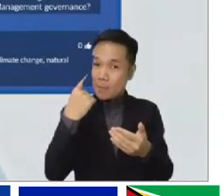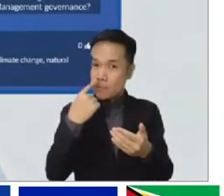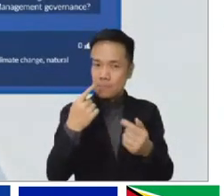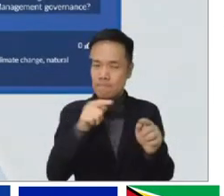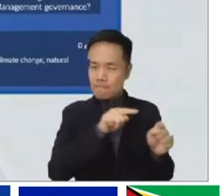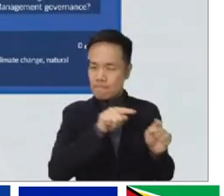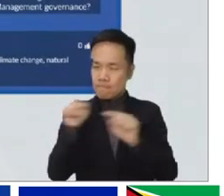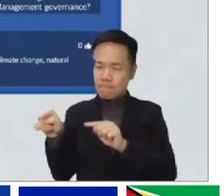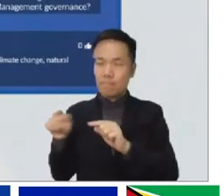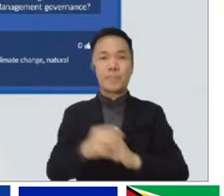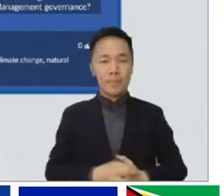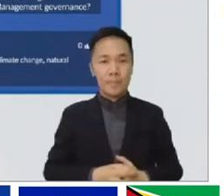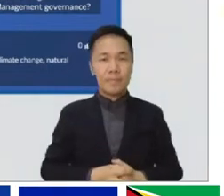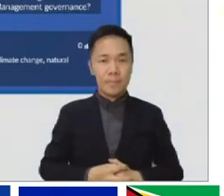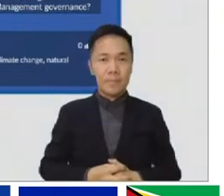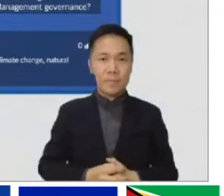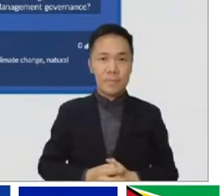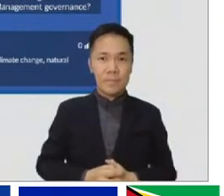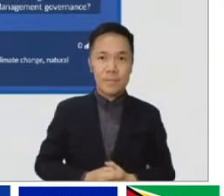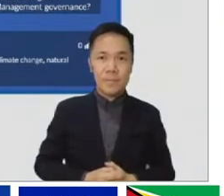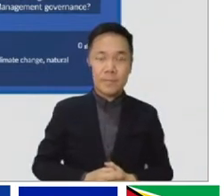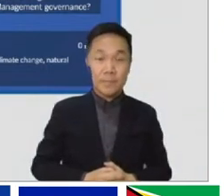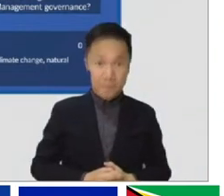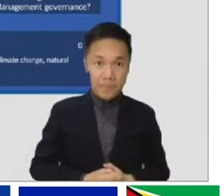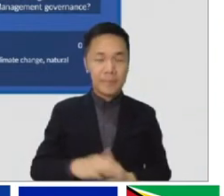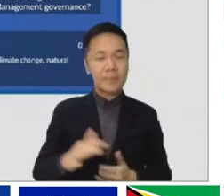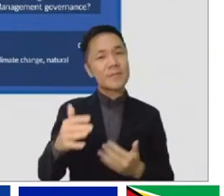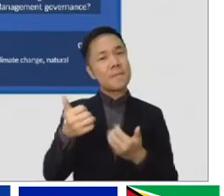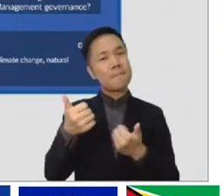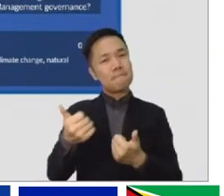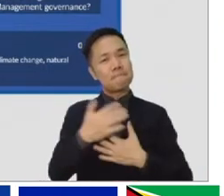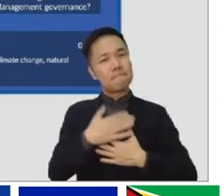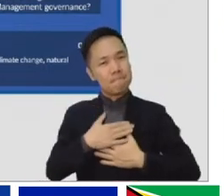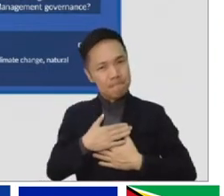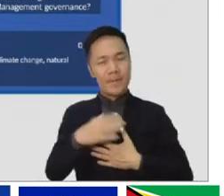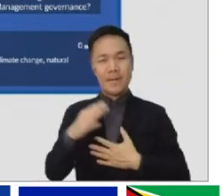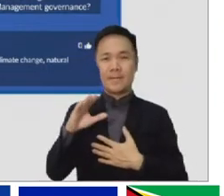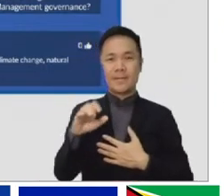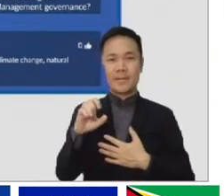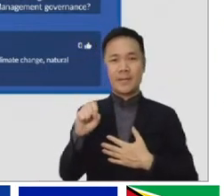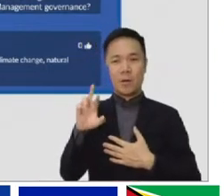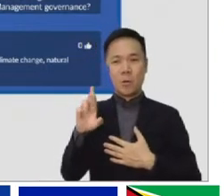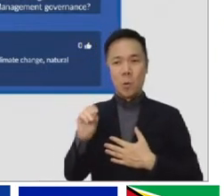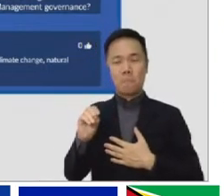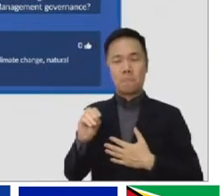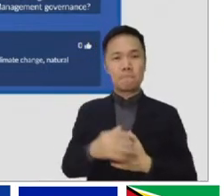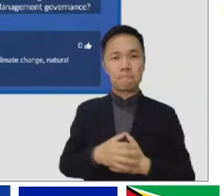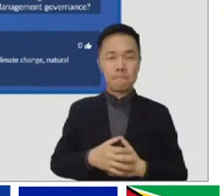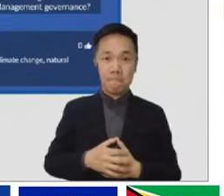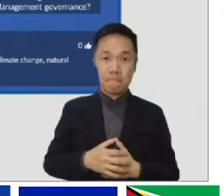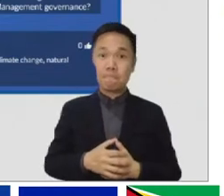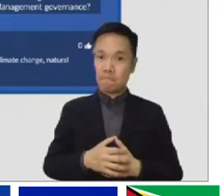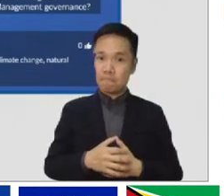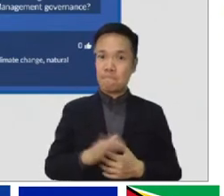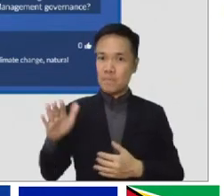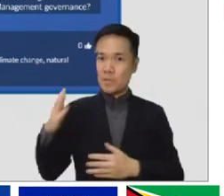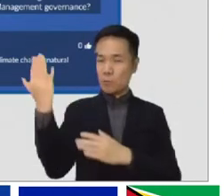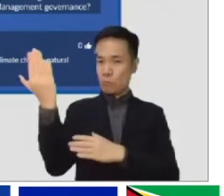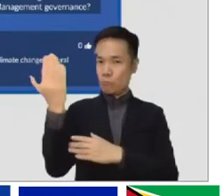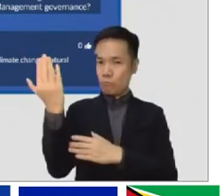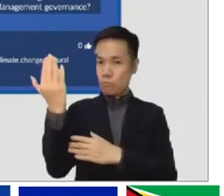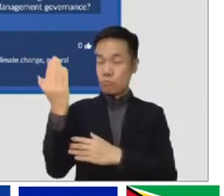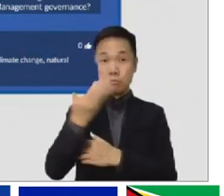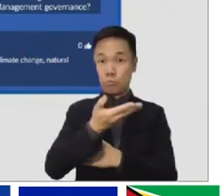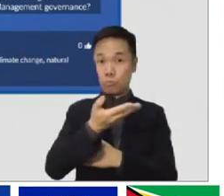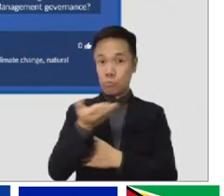Thank you very much, Ciro, for bringing into perspective a series of other considerations,